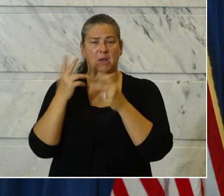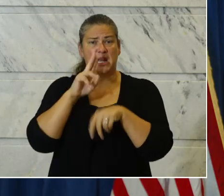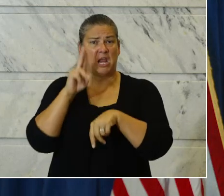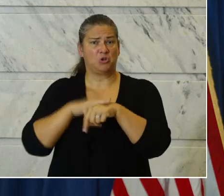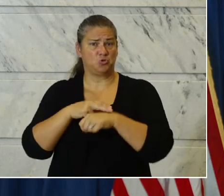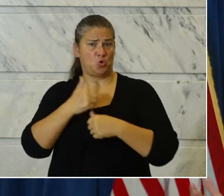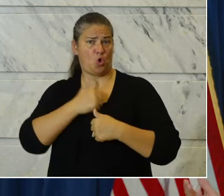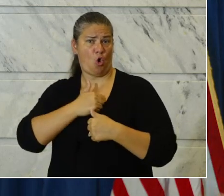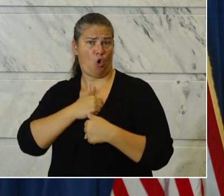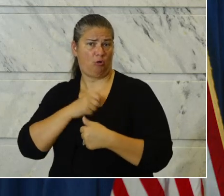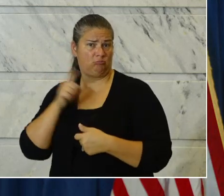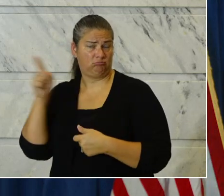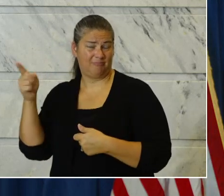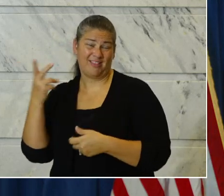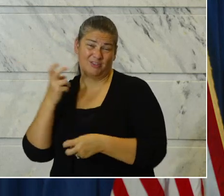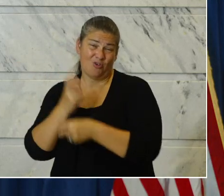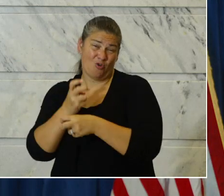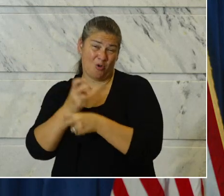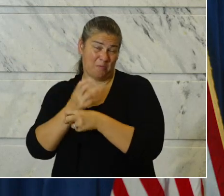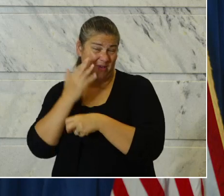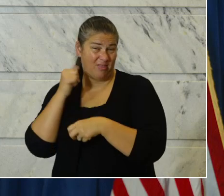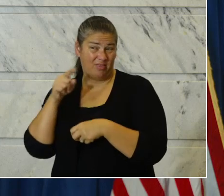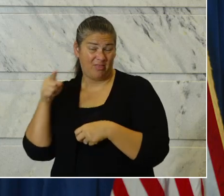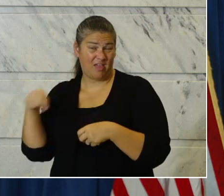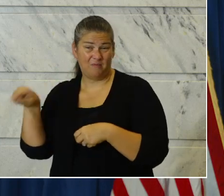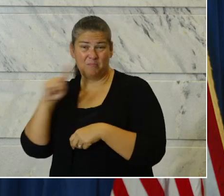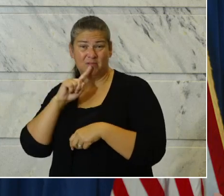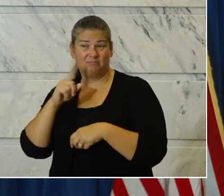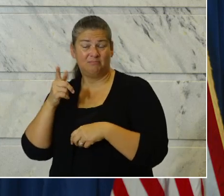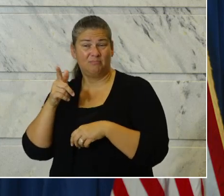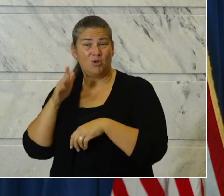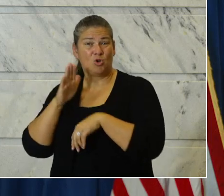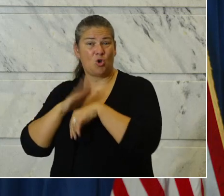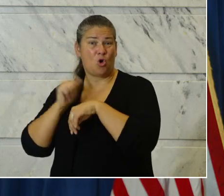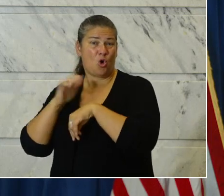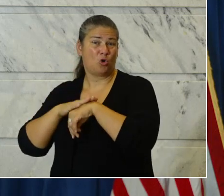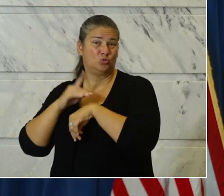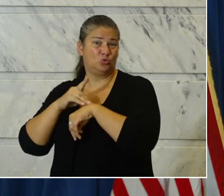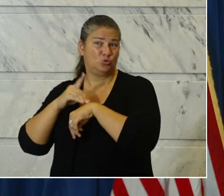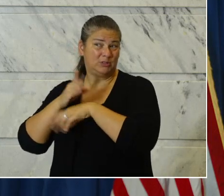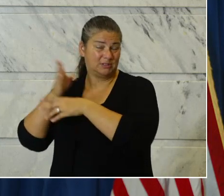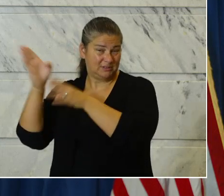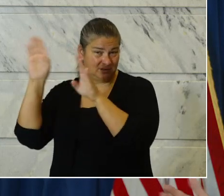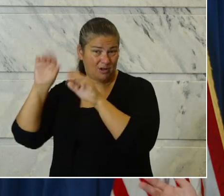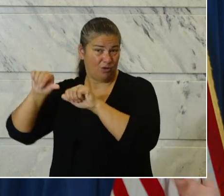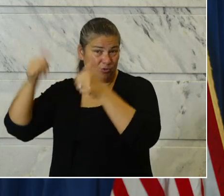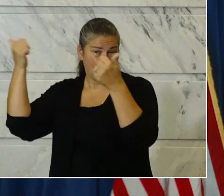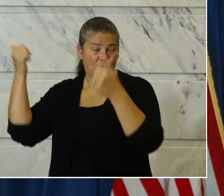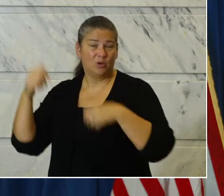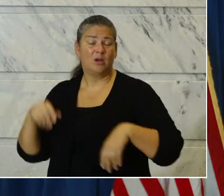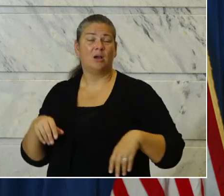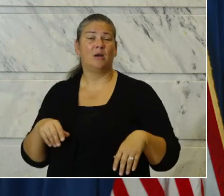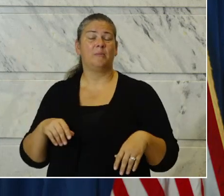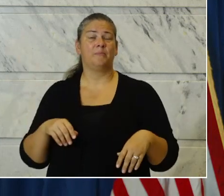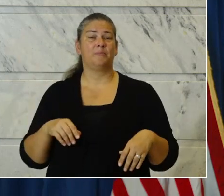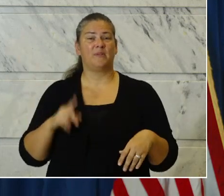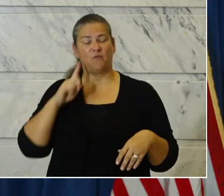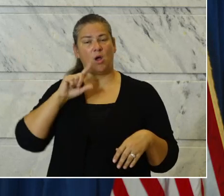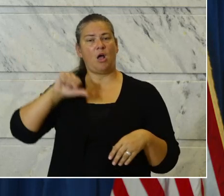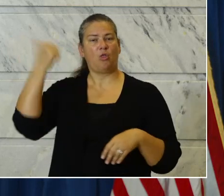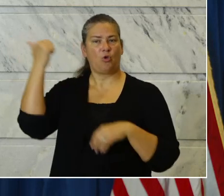been a little more difficult as they've been they've been called and on duty. So in another